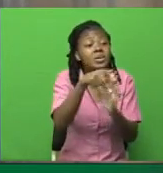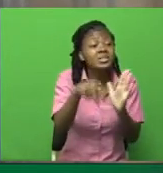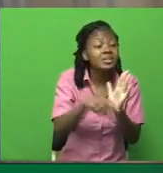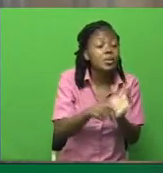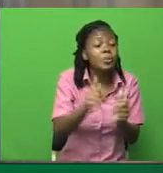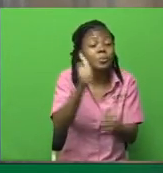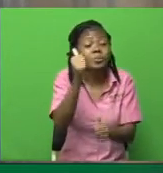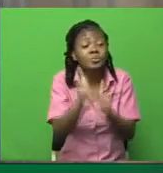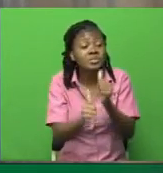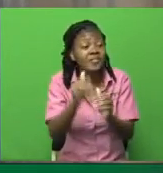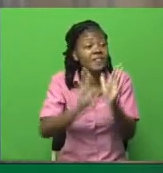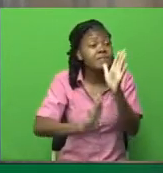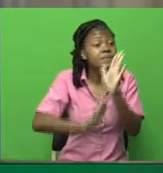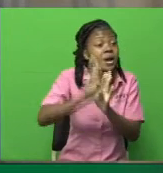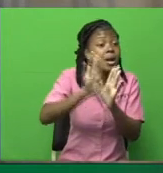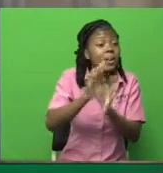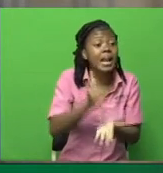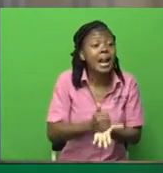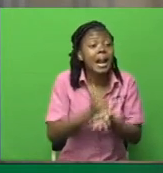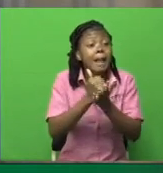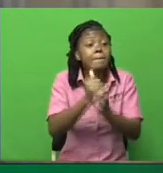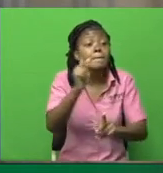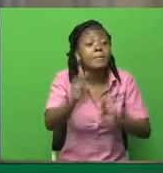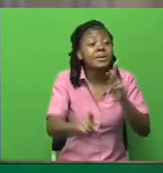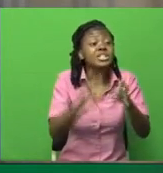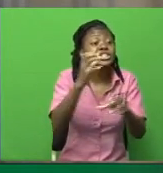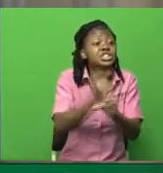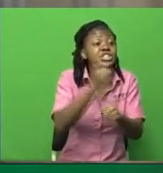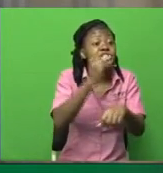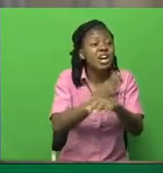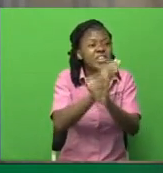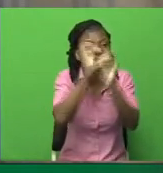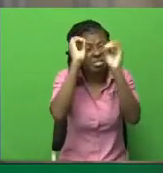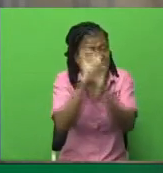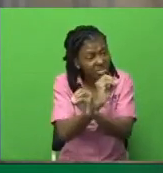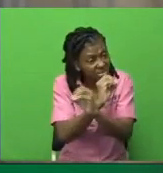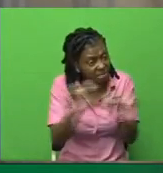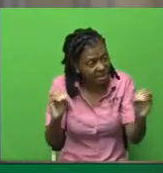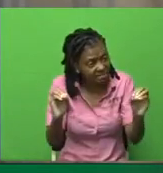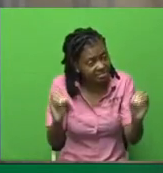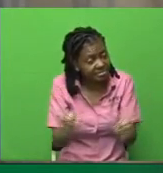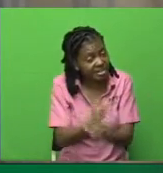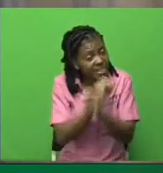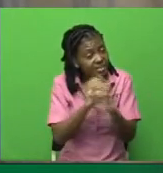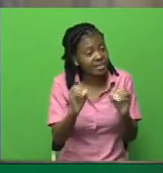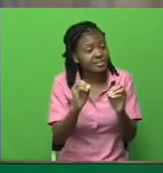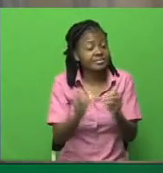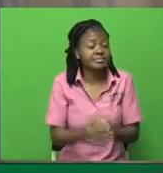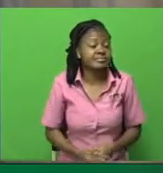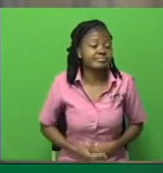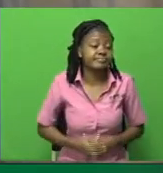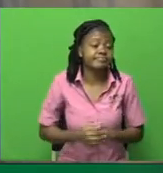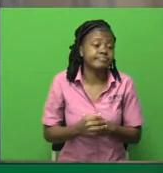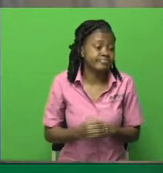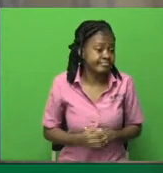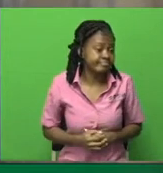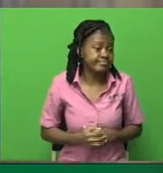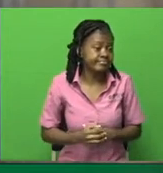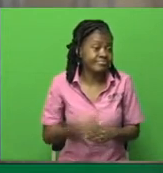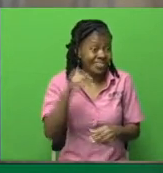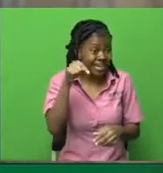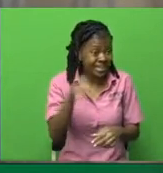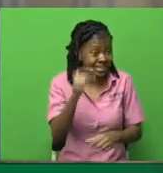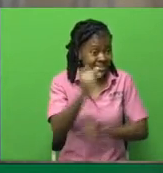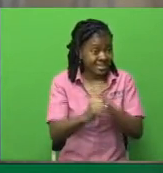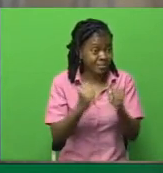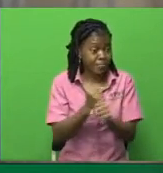created jobs for the people of Indonesia not one single project or policy in this year's budget the